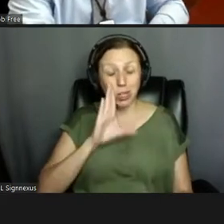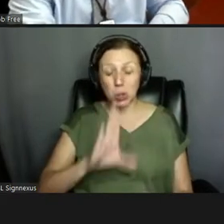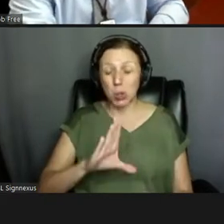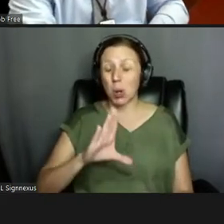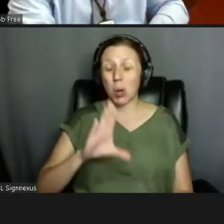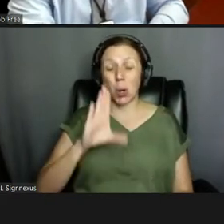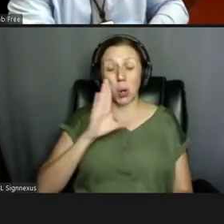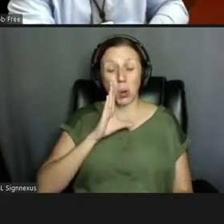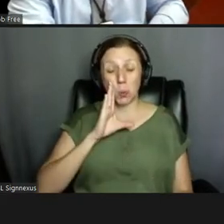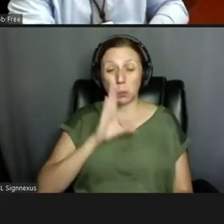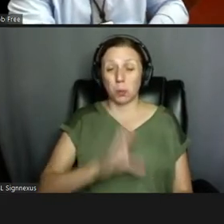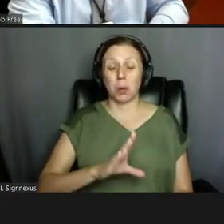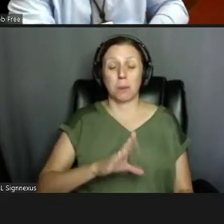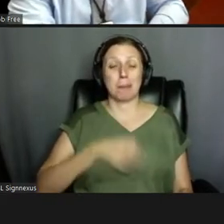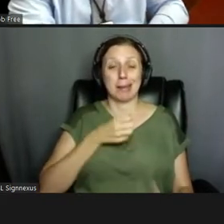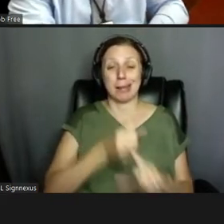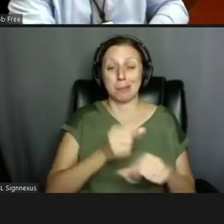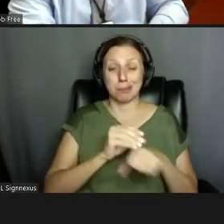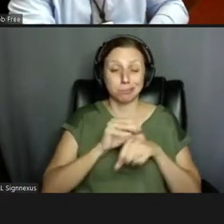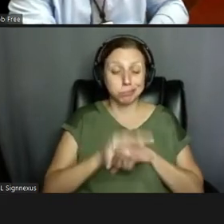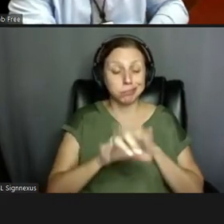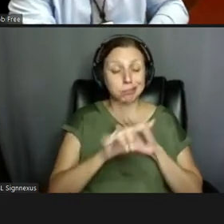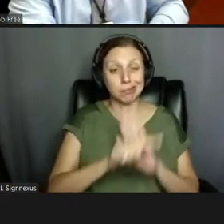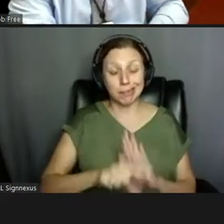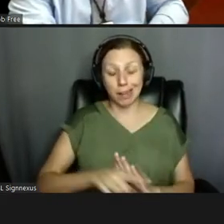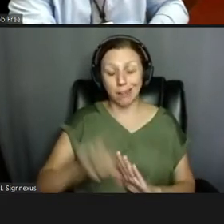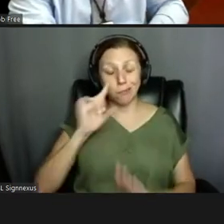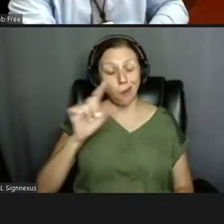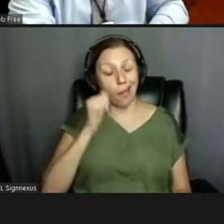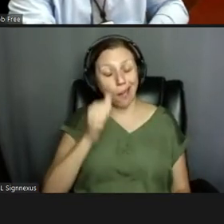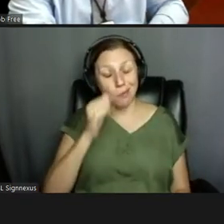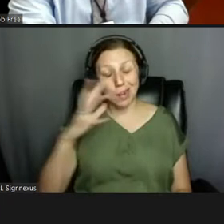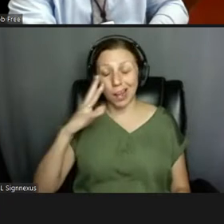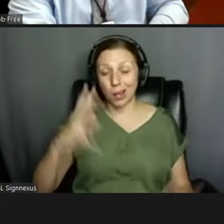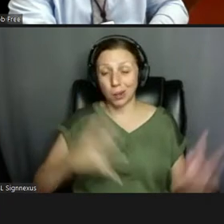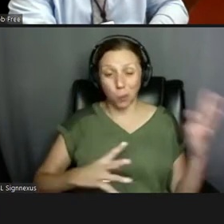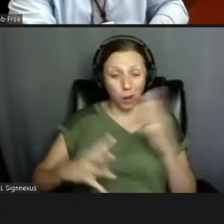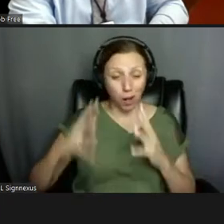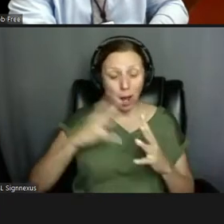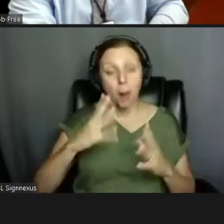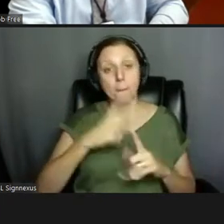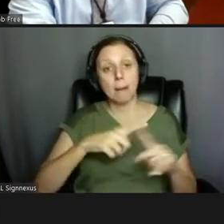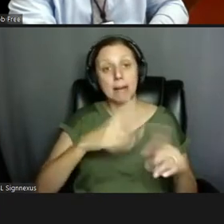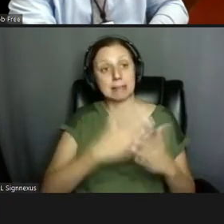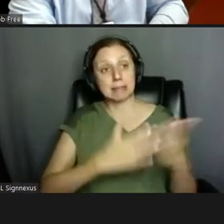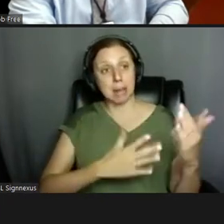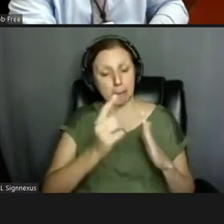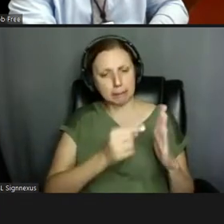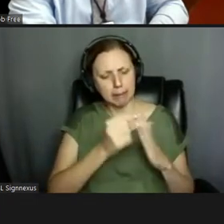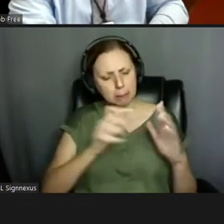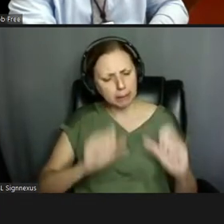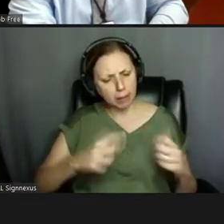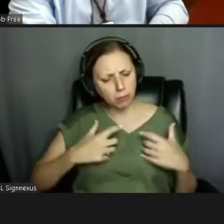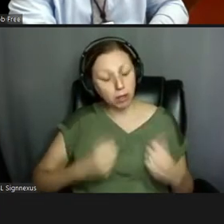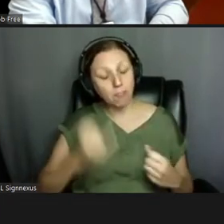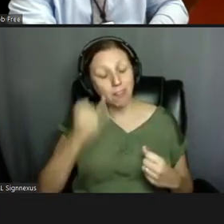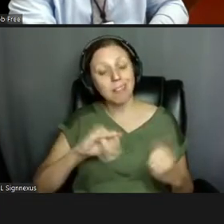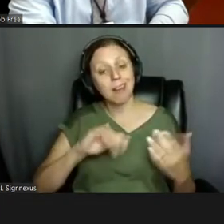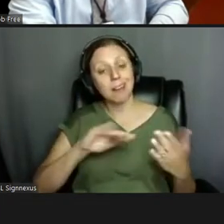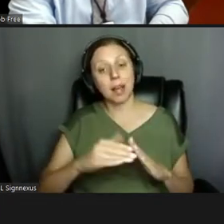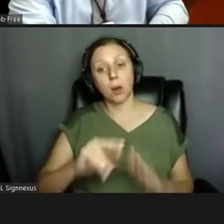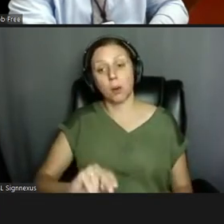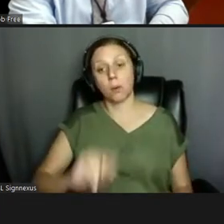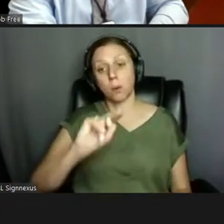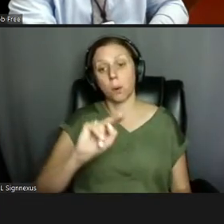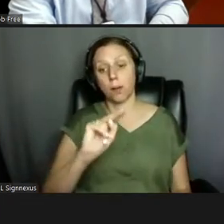to be ignored, but some indispensable time can be recovered. And that's if the town of North Hempstead and